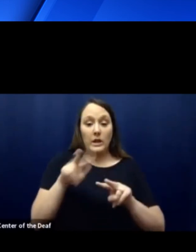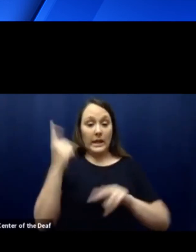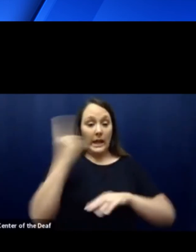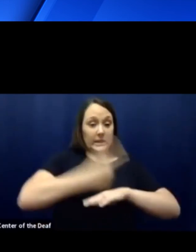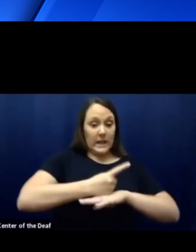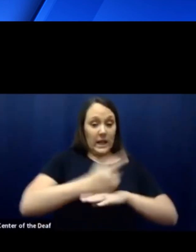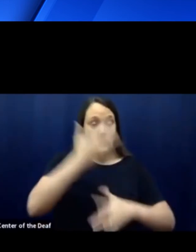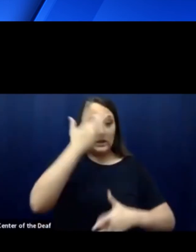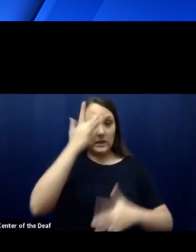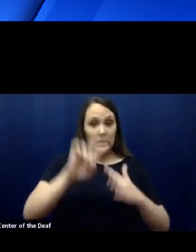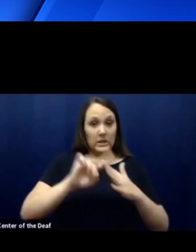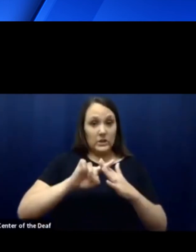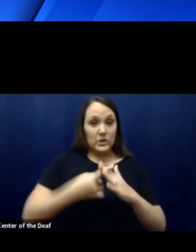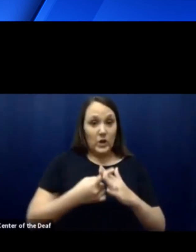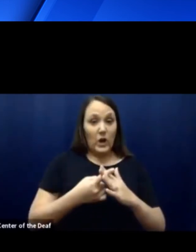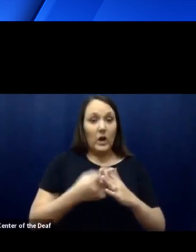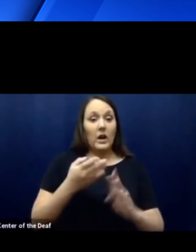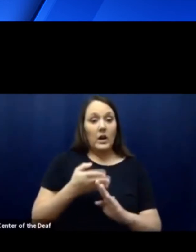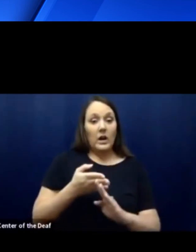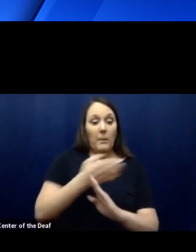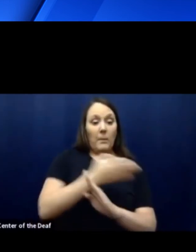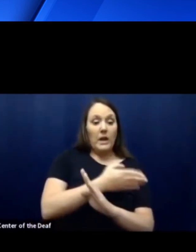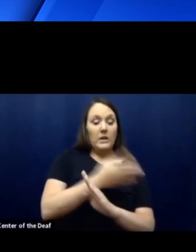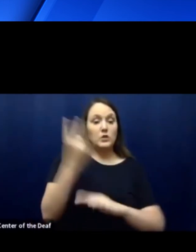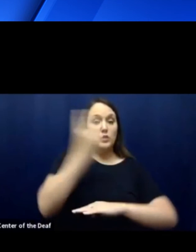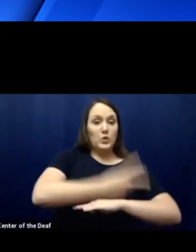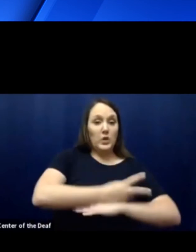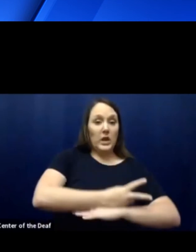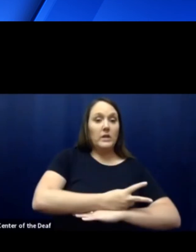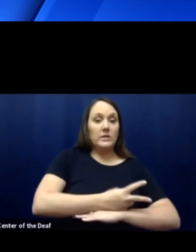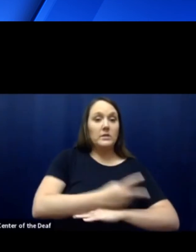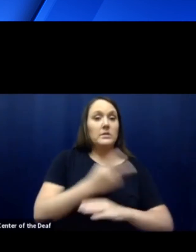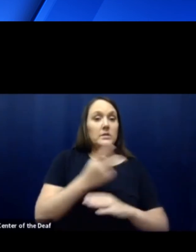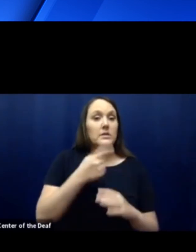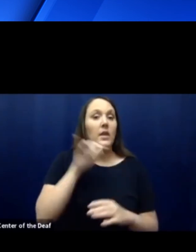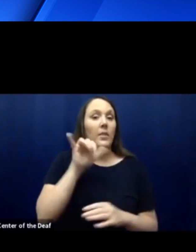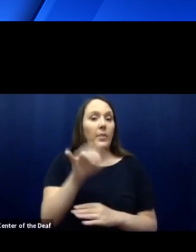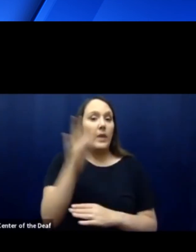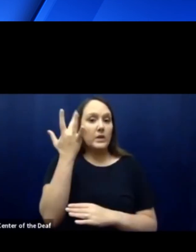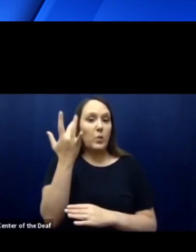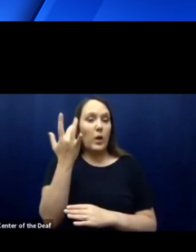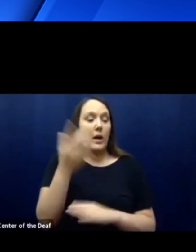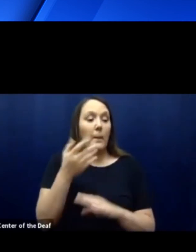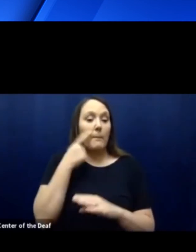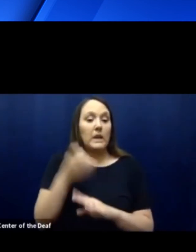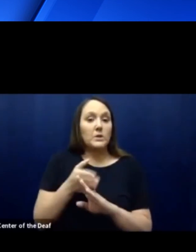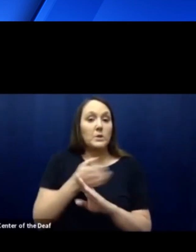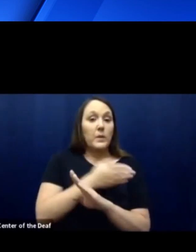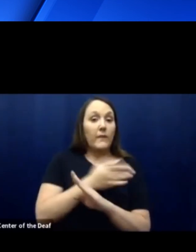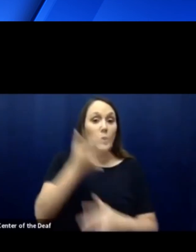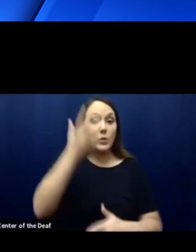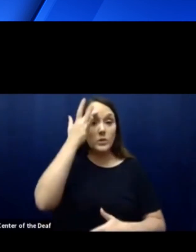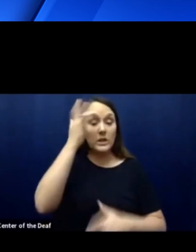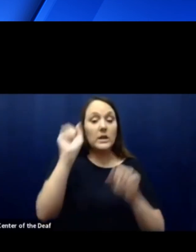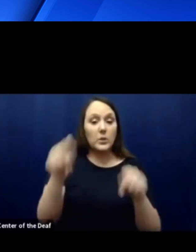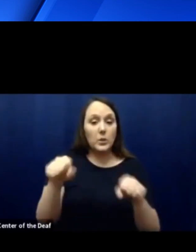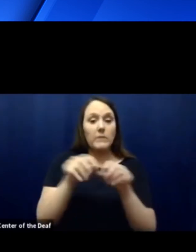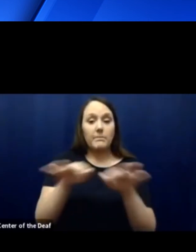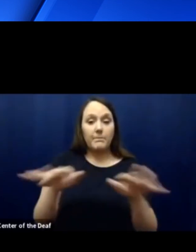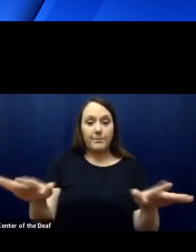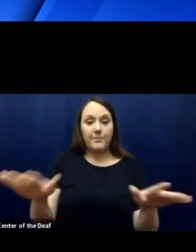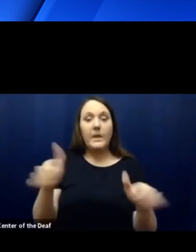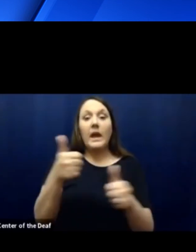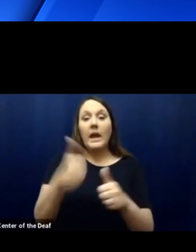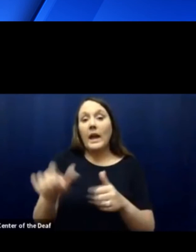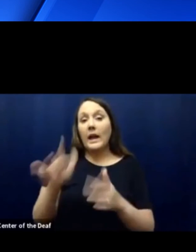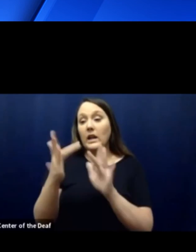and we go back 2 days, and that's why, because before they get sick, they can spread the illness. So we know that any contacts who become ill